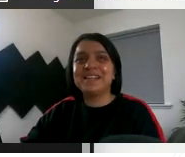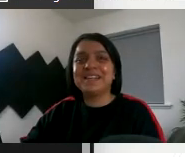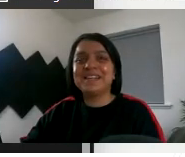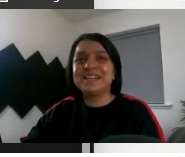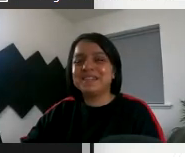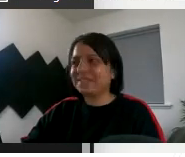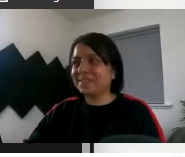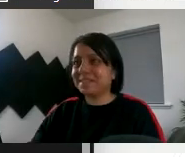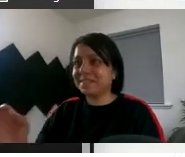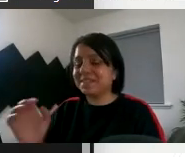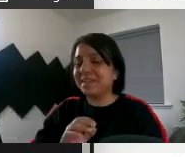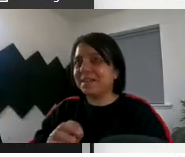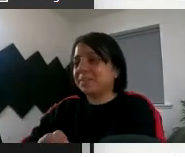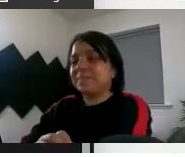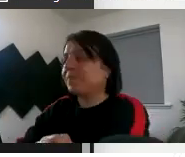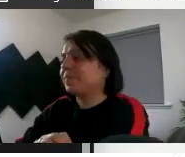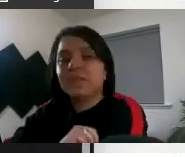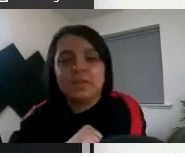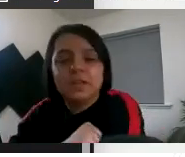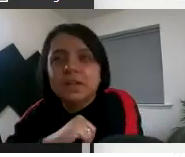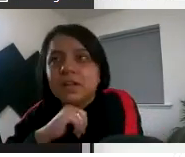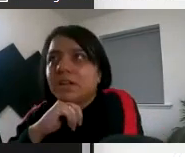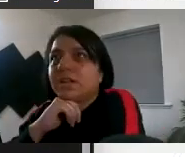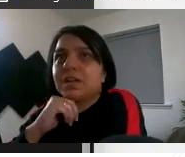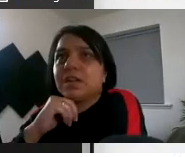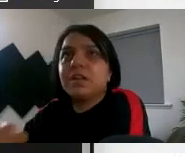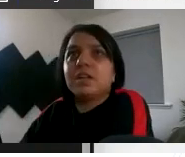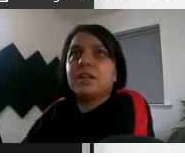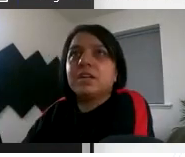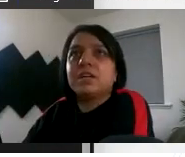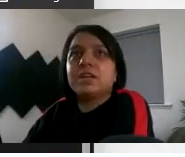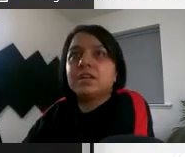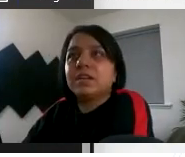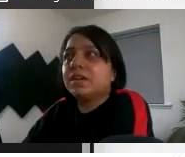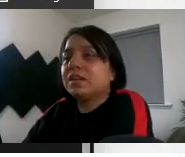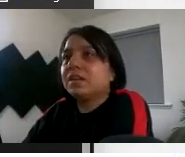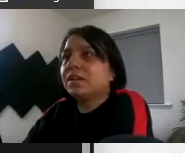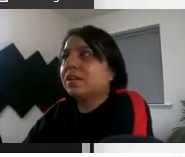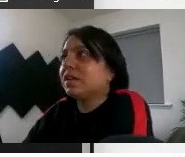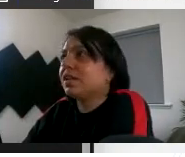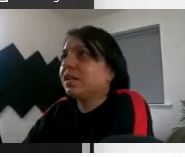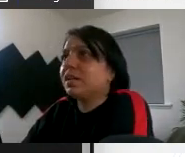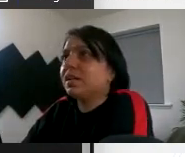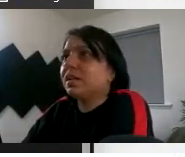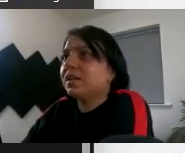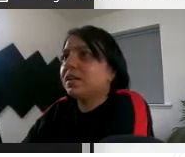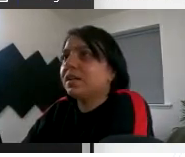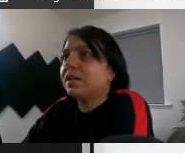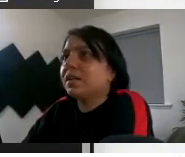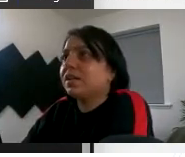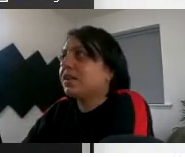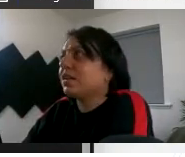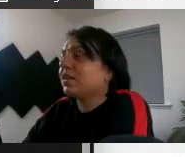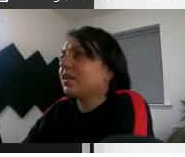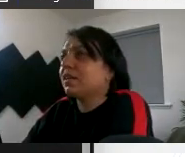I have a question. Yeah. Let's say, okay, the slangs that, let's say like the roadman slang, or let's